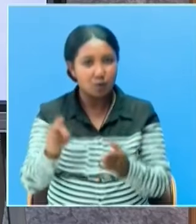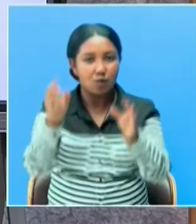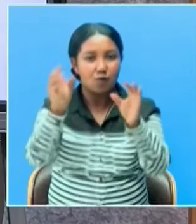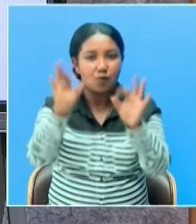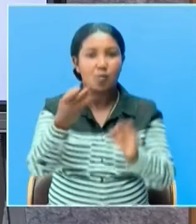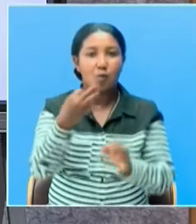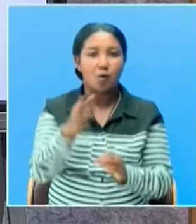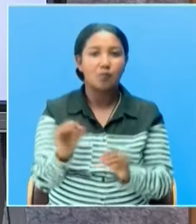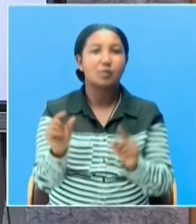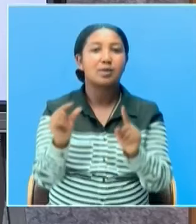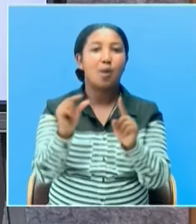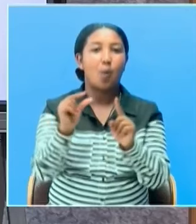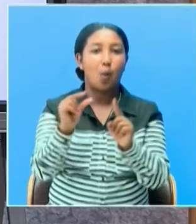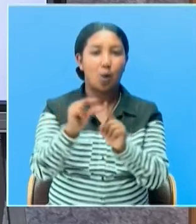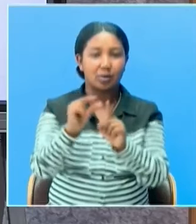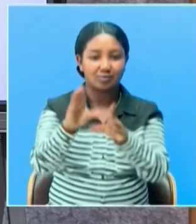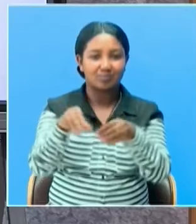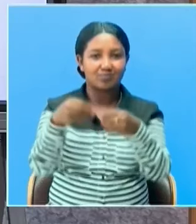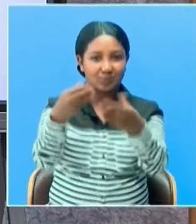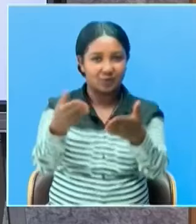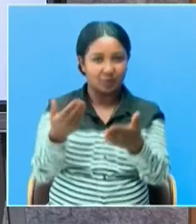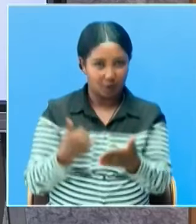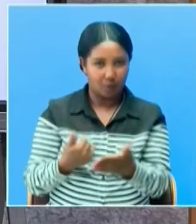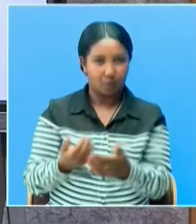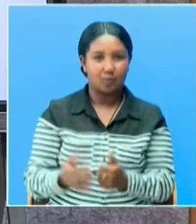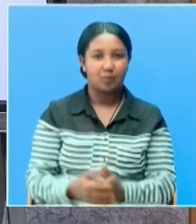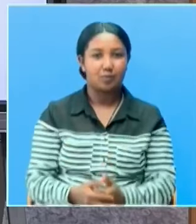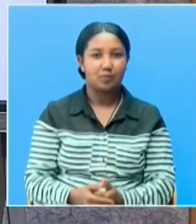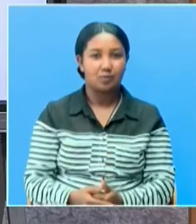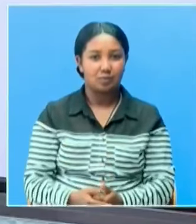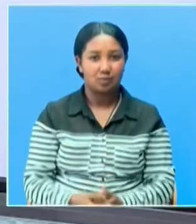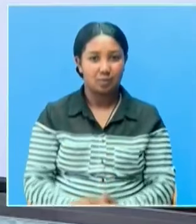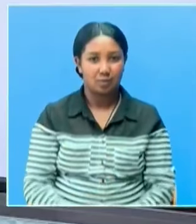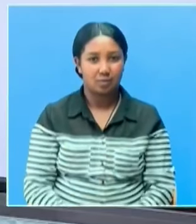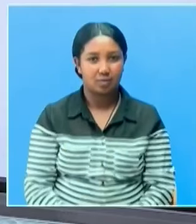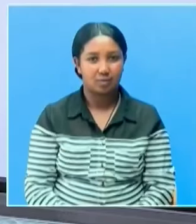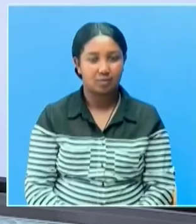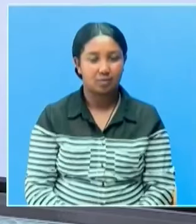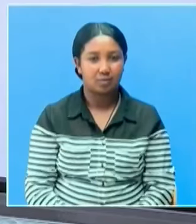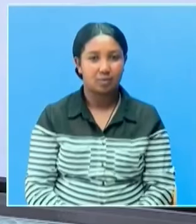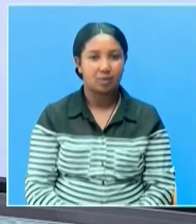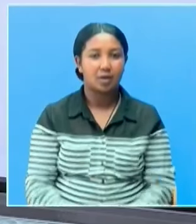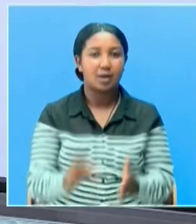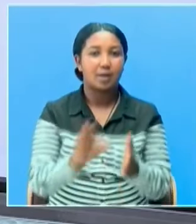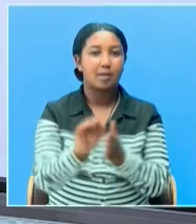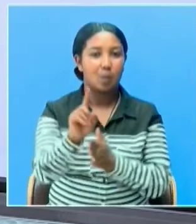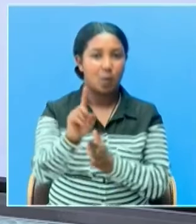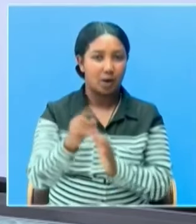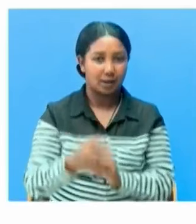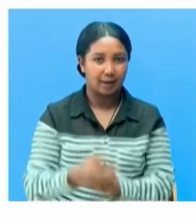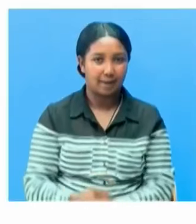of the words which I'm going to write here. Clear? Number one,